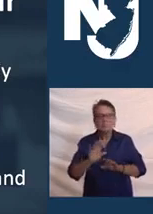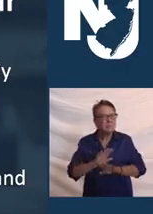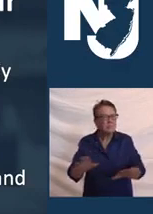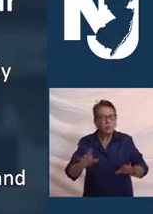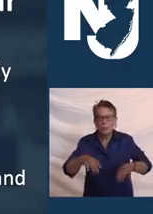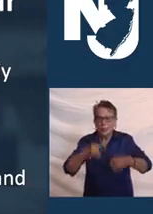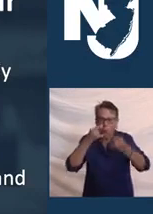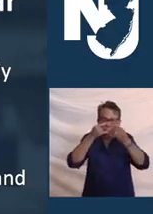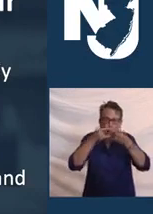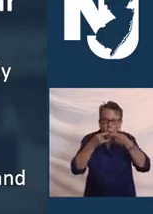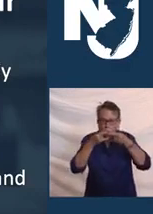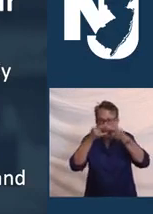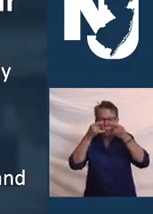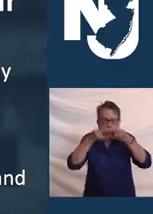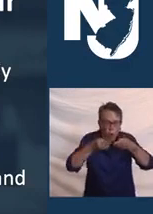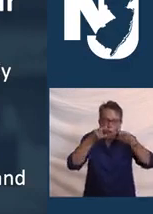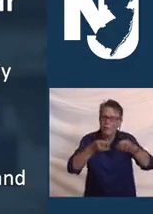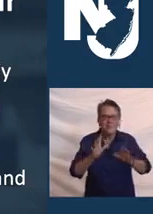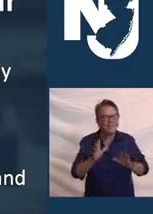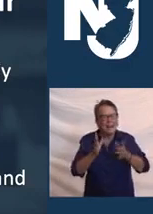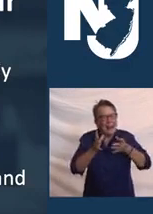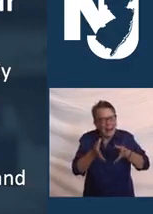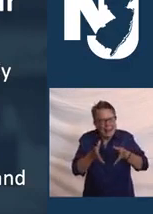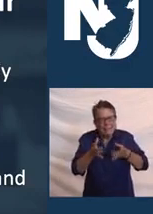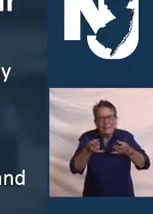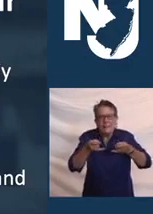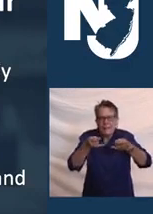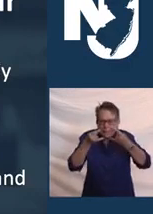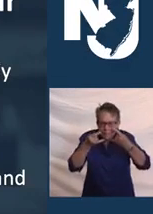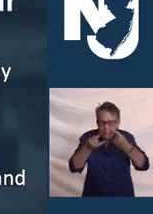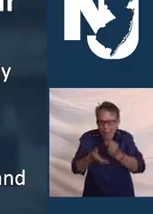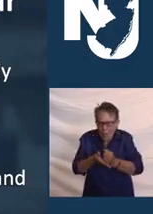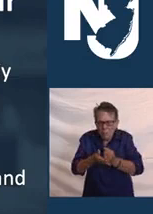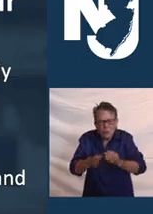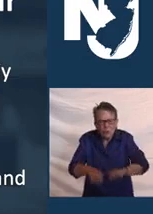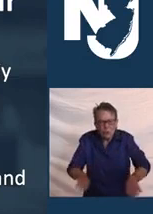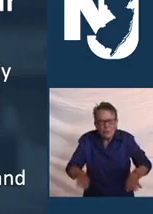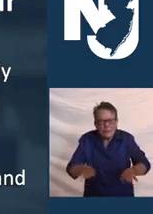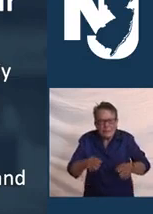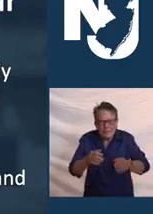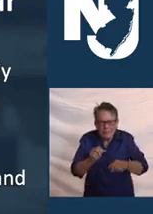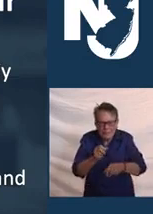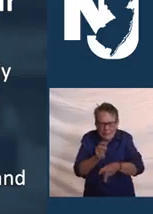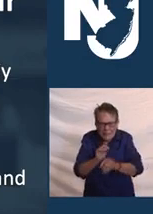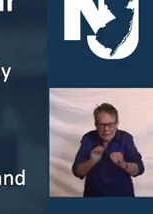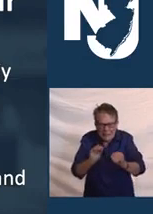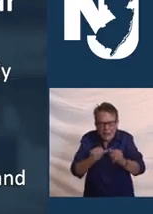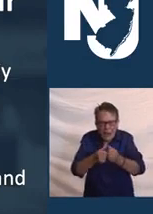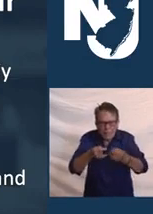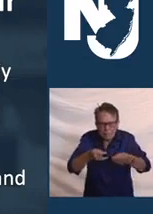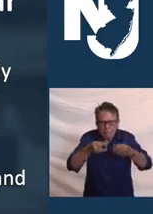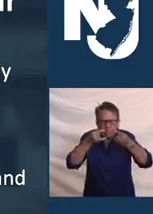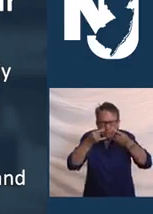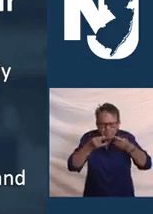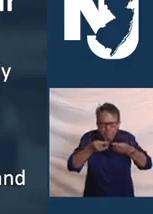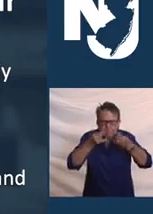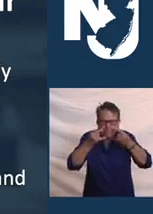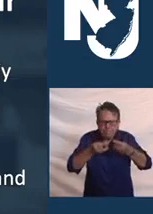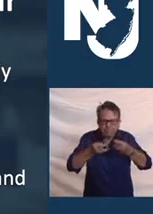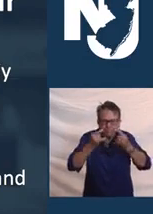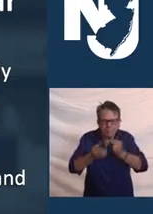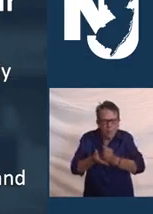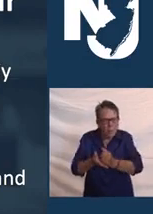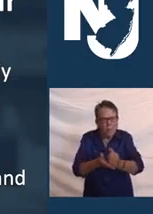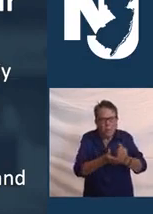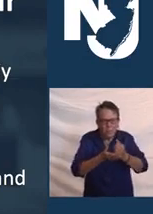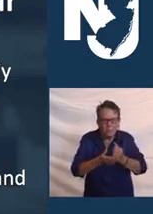provide kids with as much support as necessary to ensure the safest possible environment. This part of the order